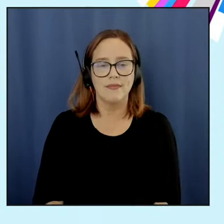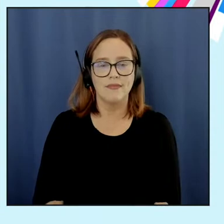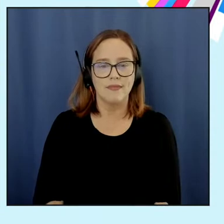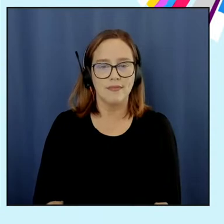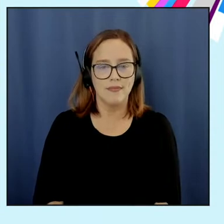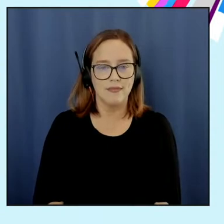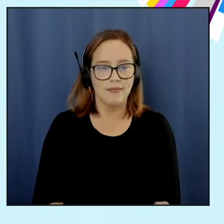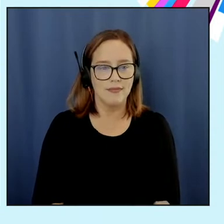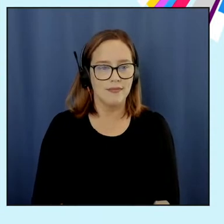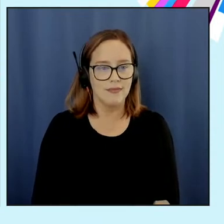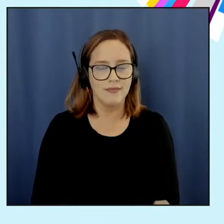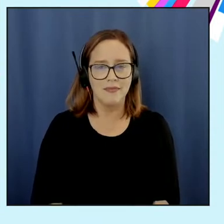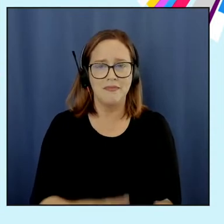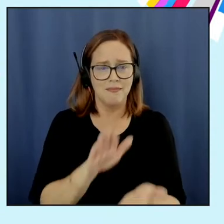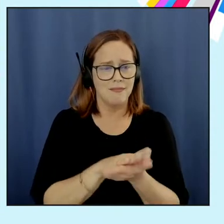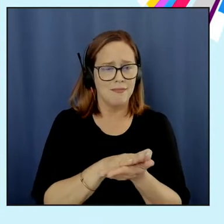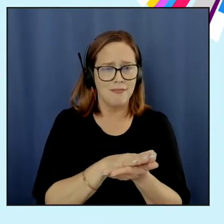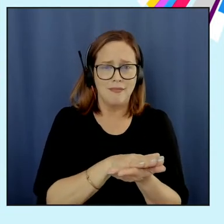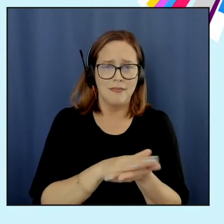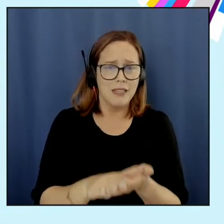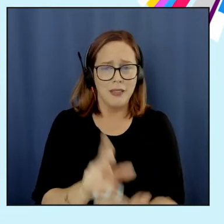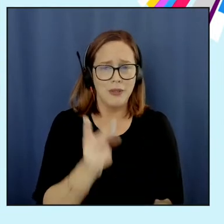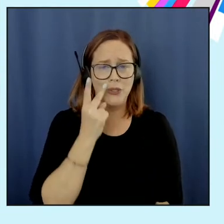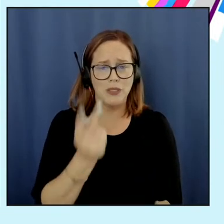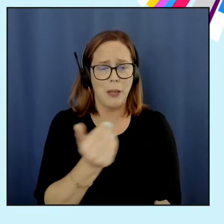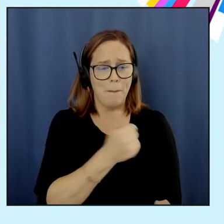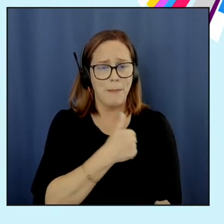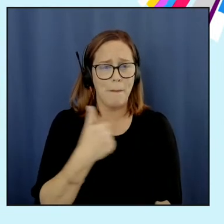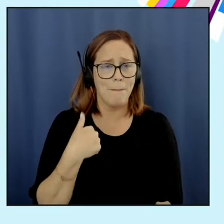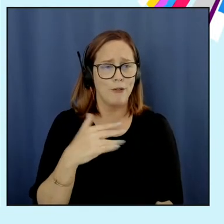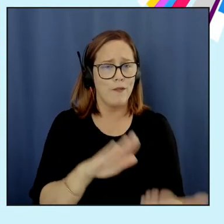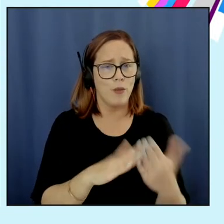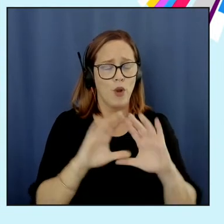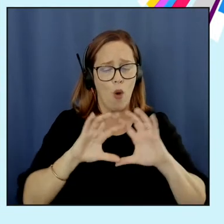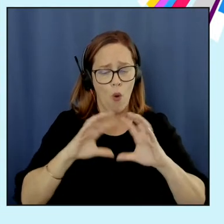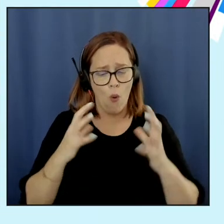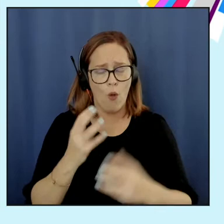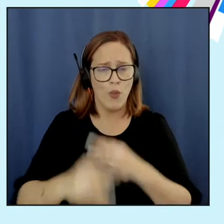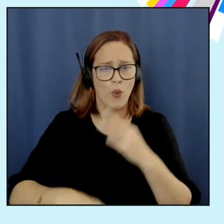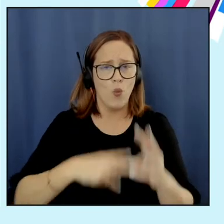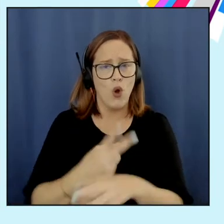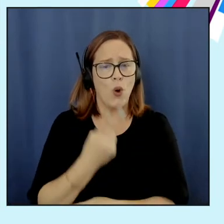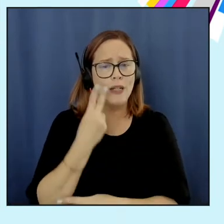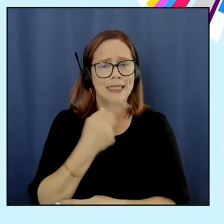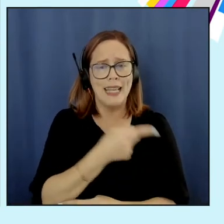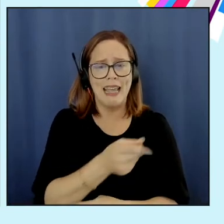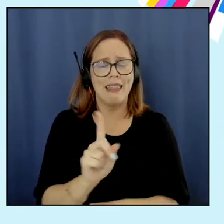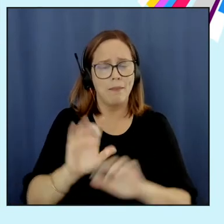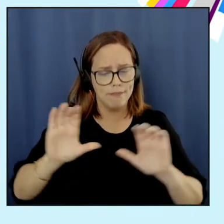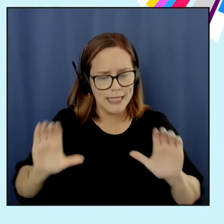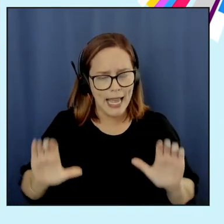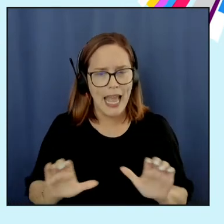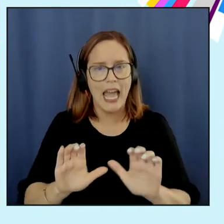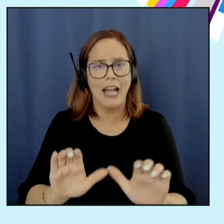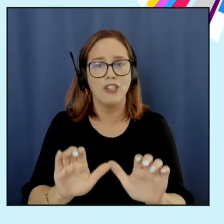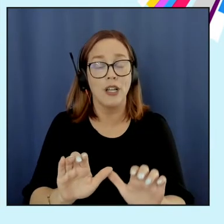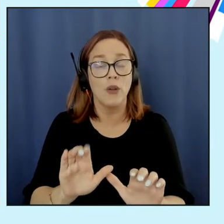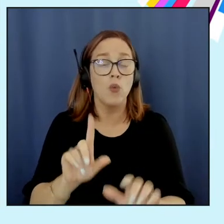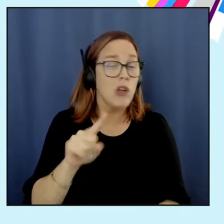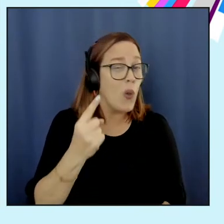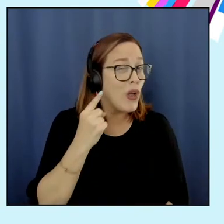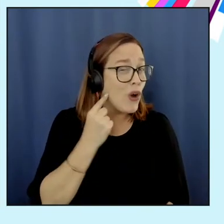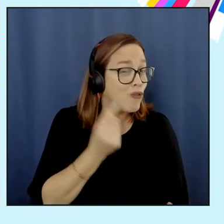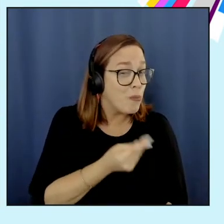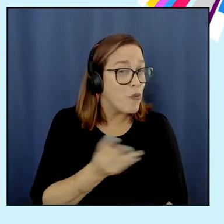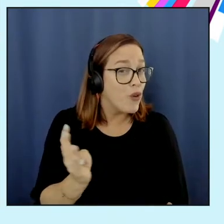It's so nice to see that there are members of the community all around the world and to see them take action. So now, even though we have only heard from a few of them, we have active